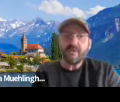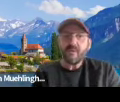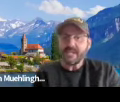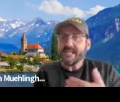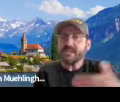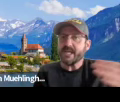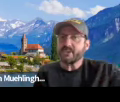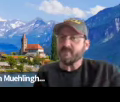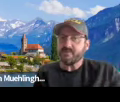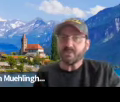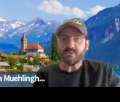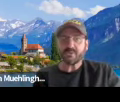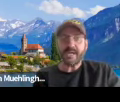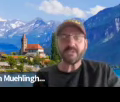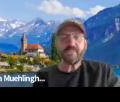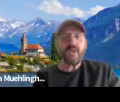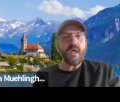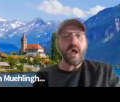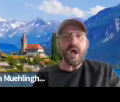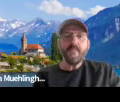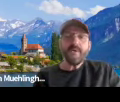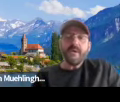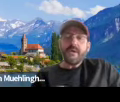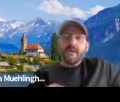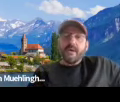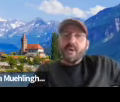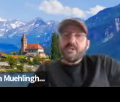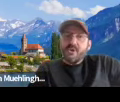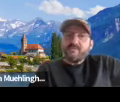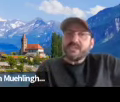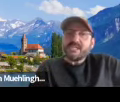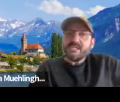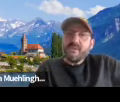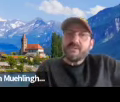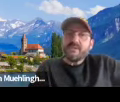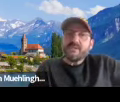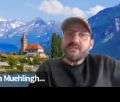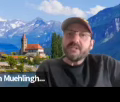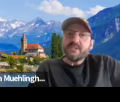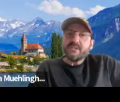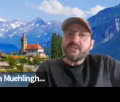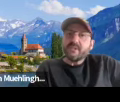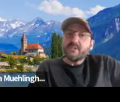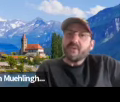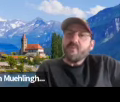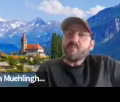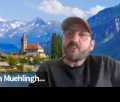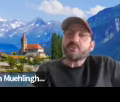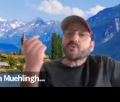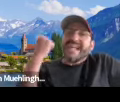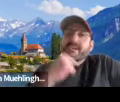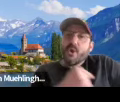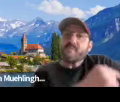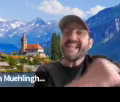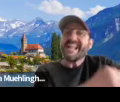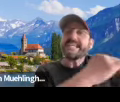example, or the initiation of the muscle contraction. But in the nervous system, the nerve impulse